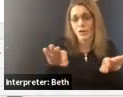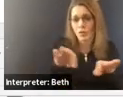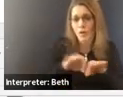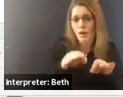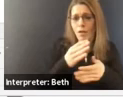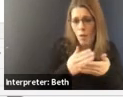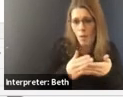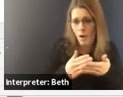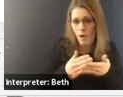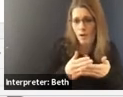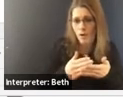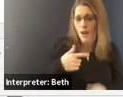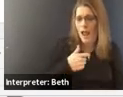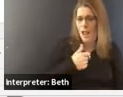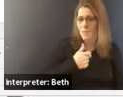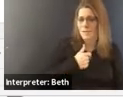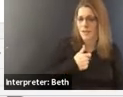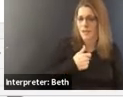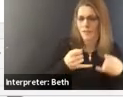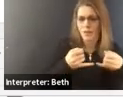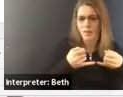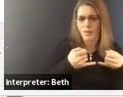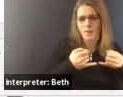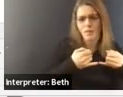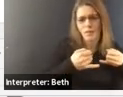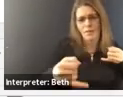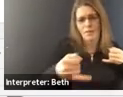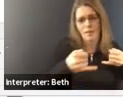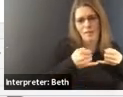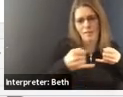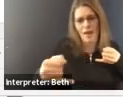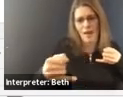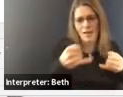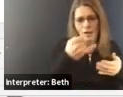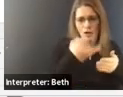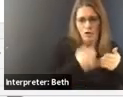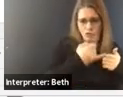I'm a line drawer. I like clean